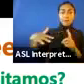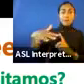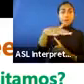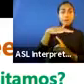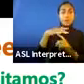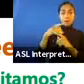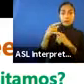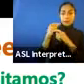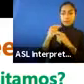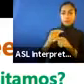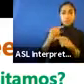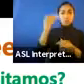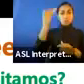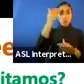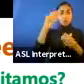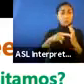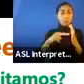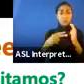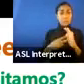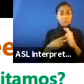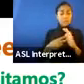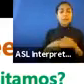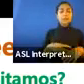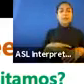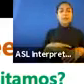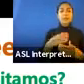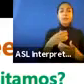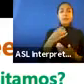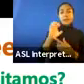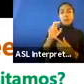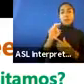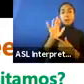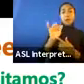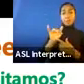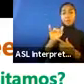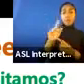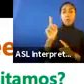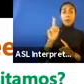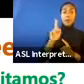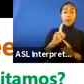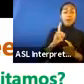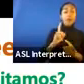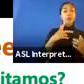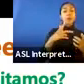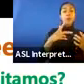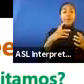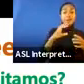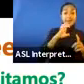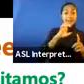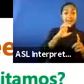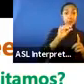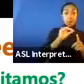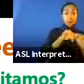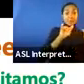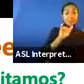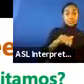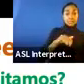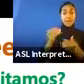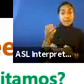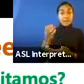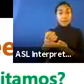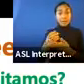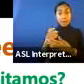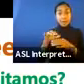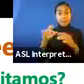represents economies in which the ecological and economic feedbacks are aligned and also codified in